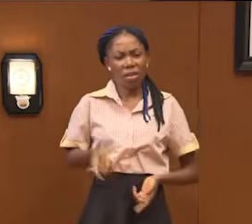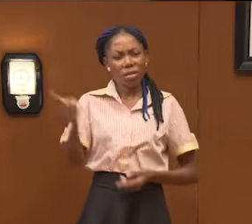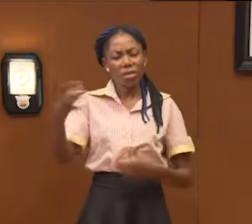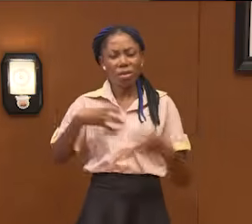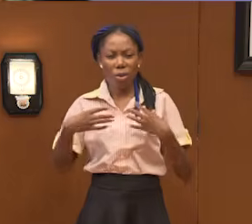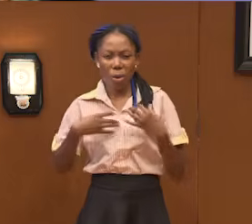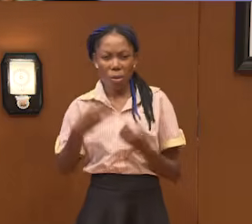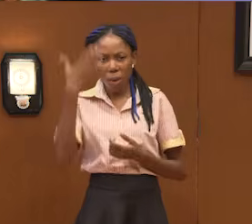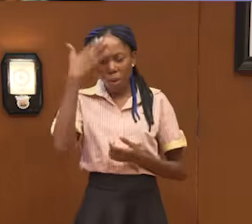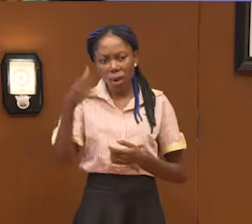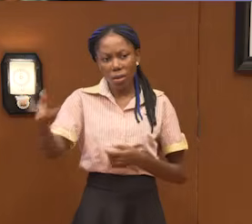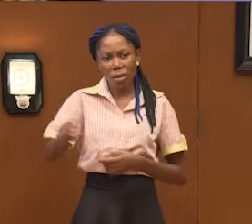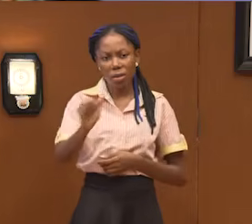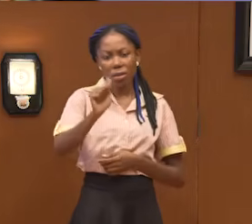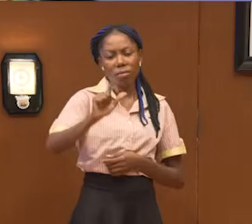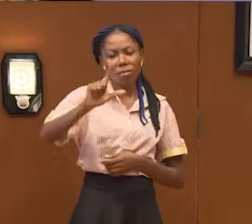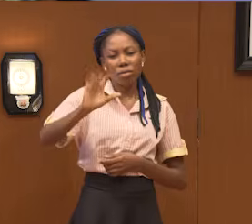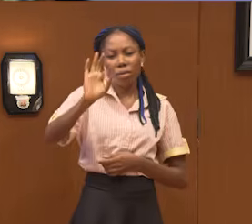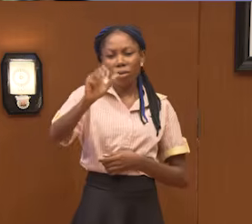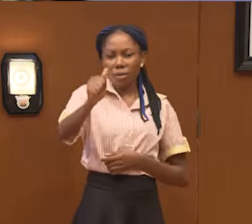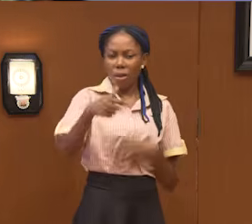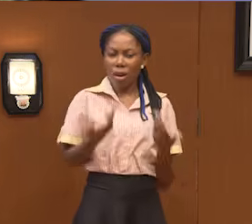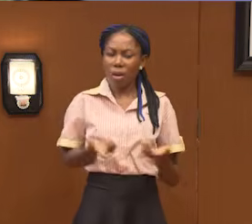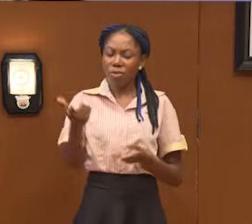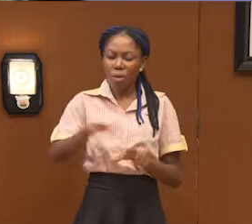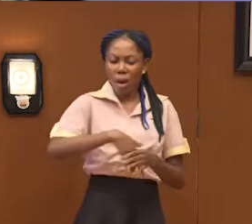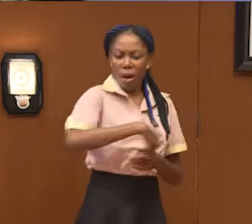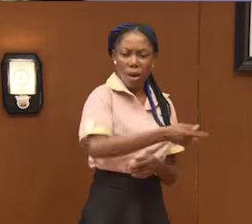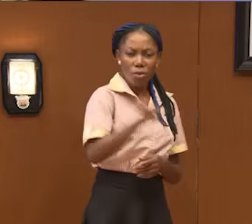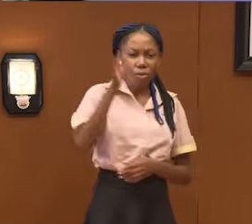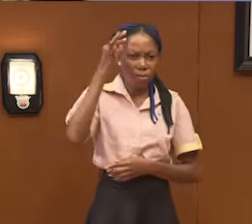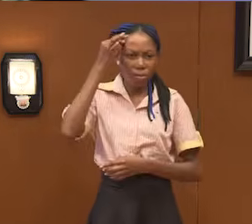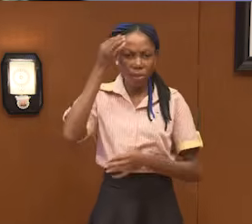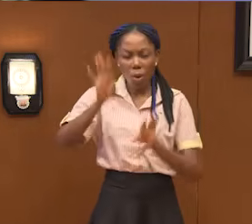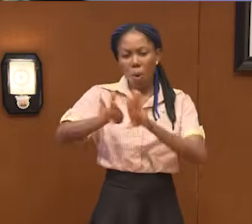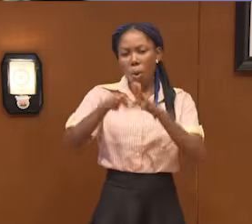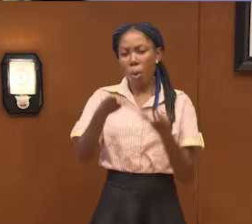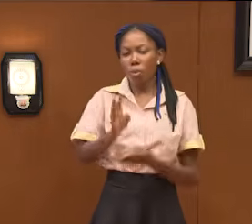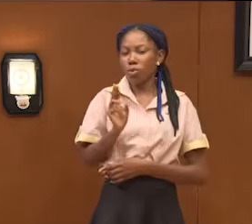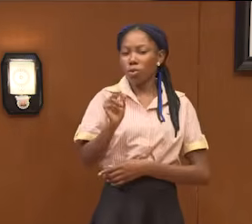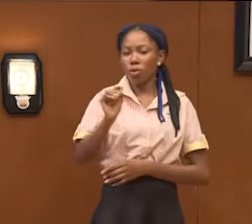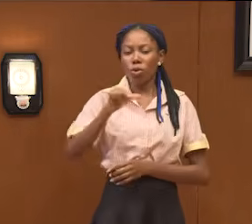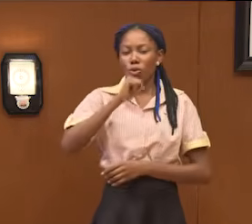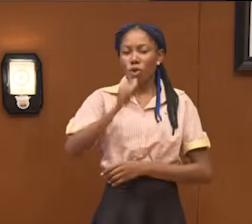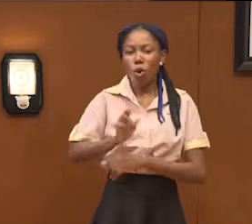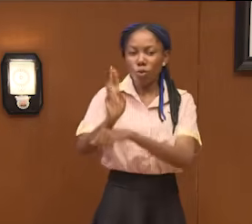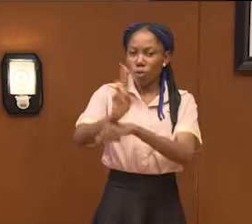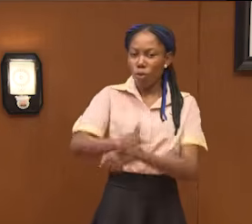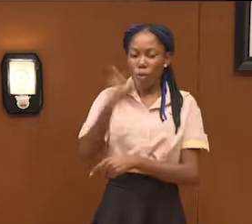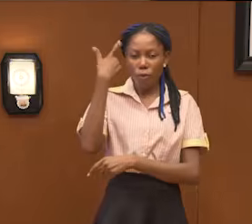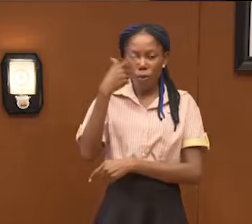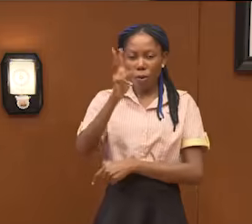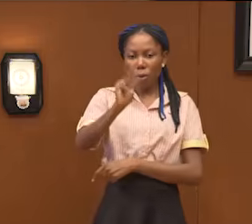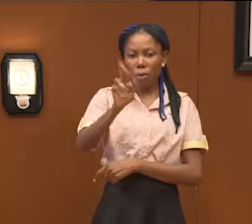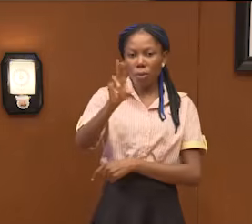afar. So how can you just open your head when you are going out? That is where issues started. Now,